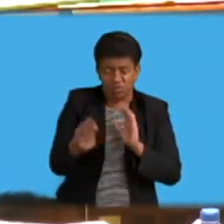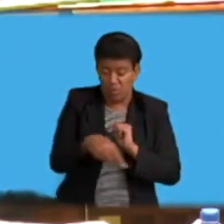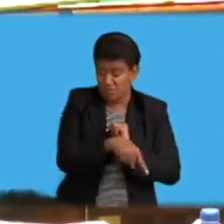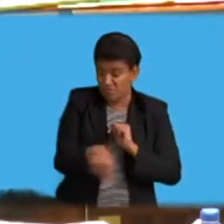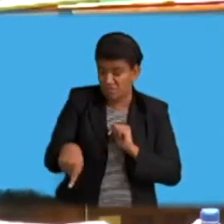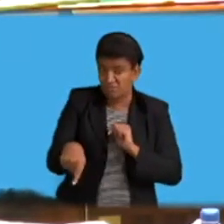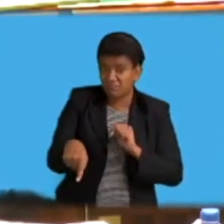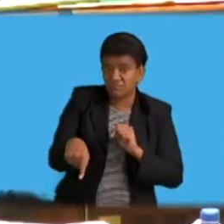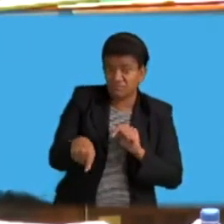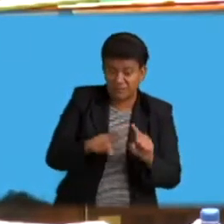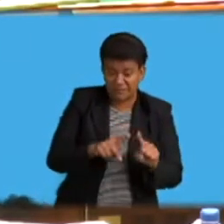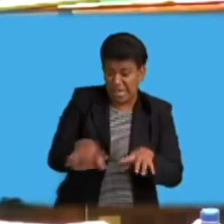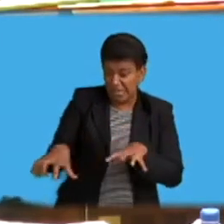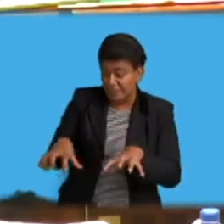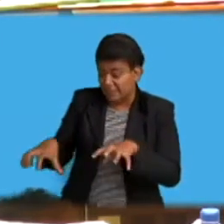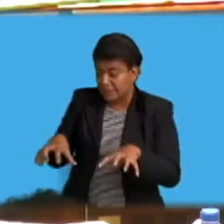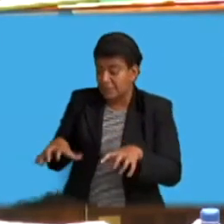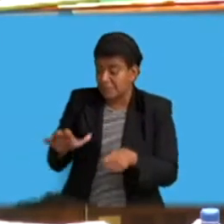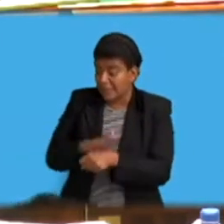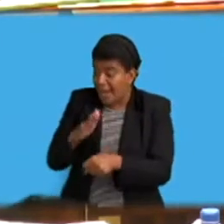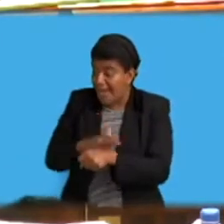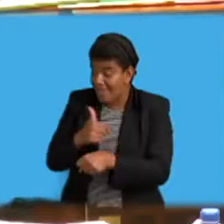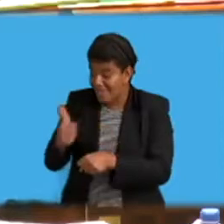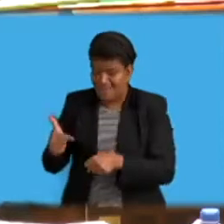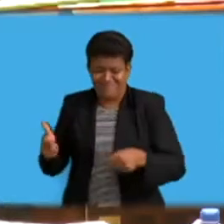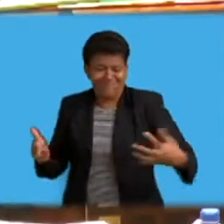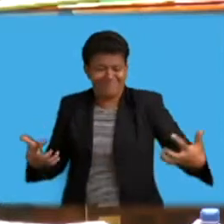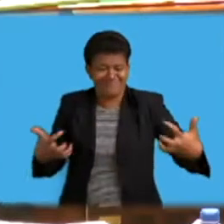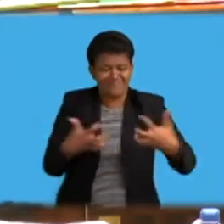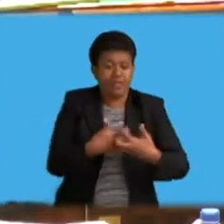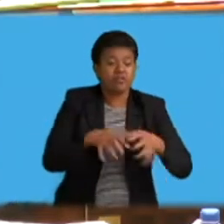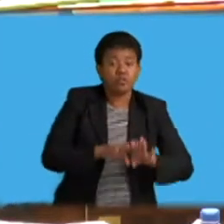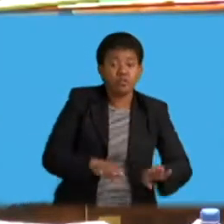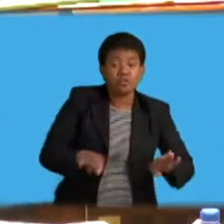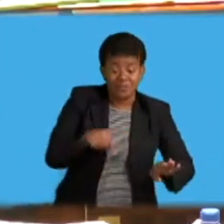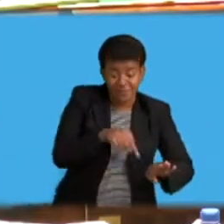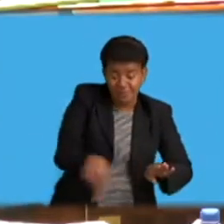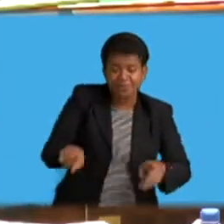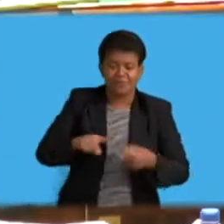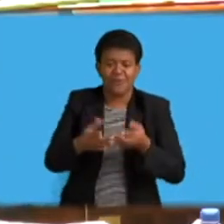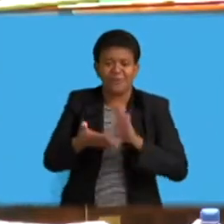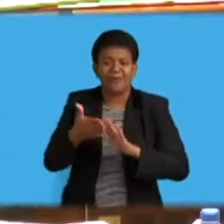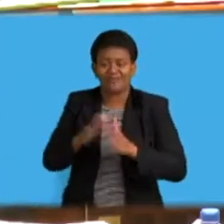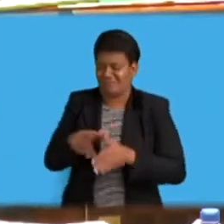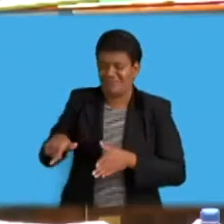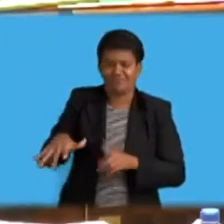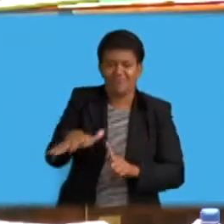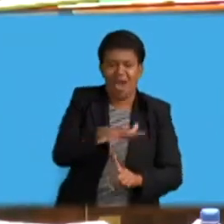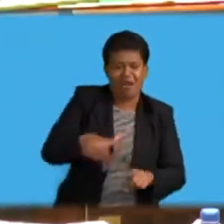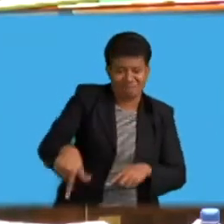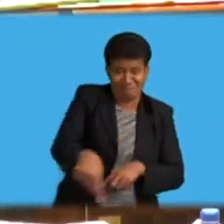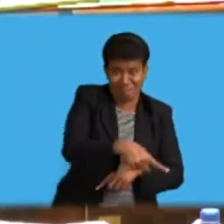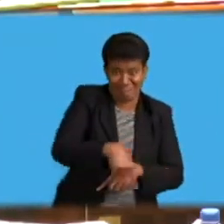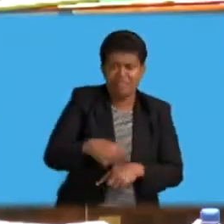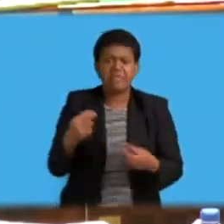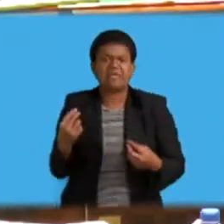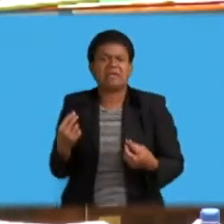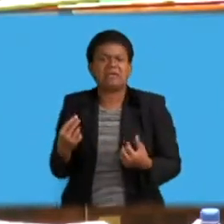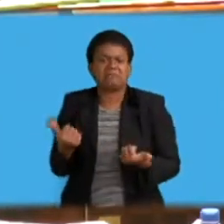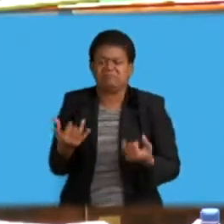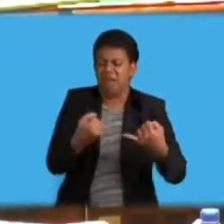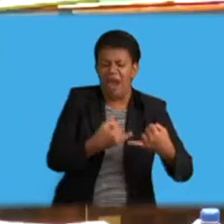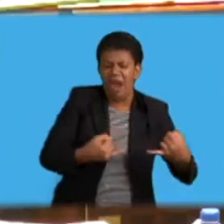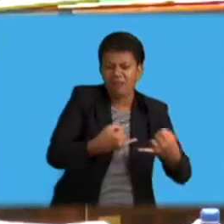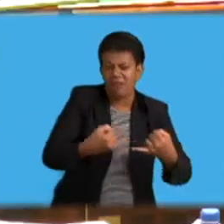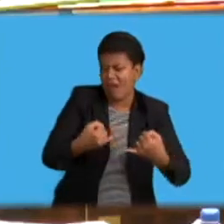suit the children of the community based around the schools. We have rural maritime students, we have